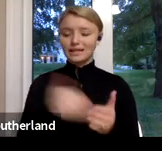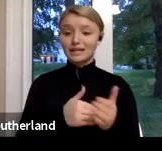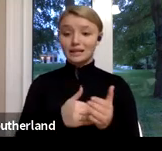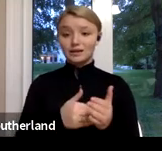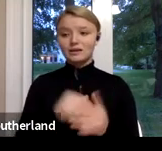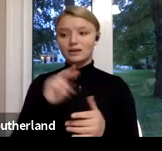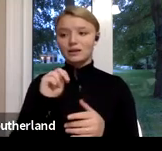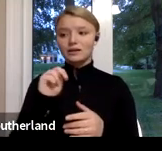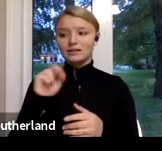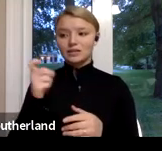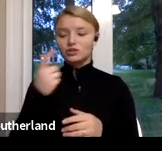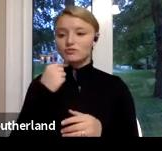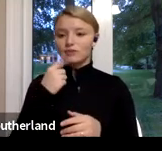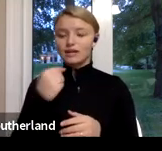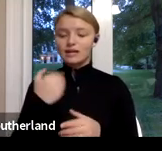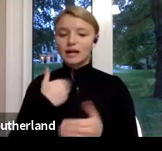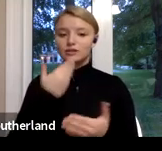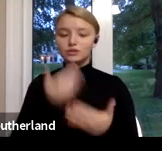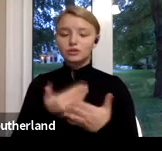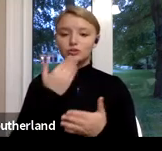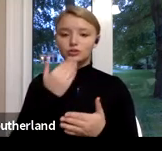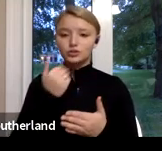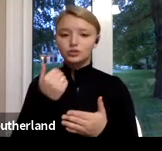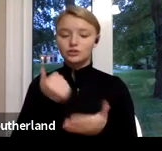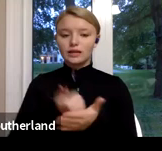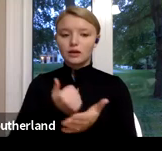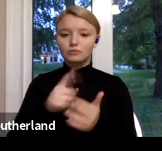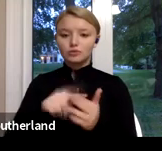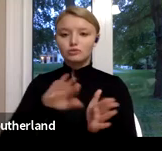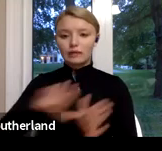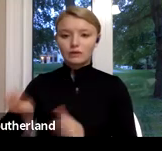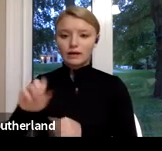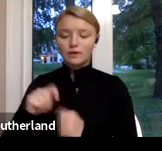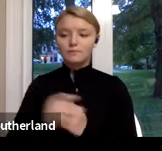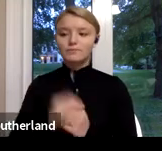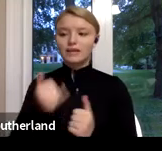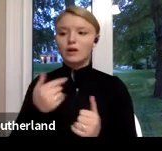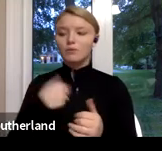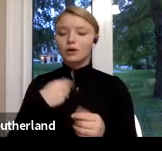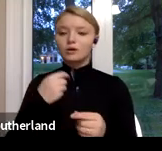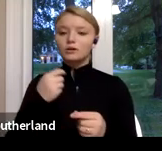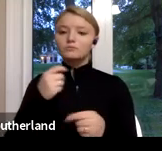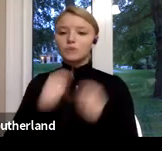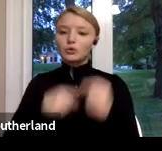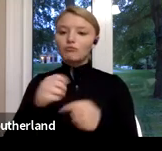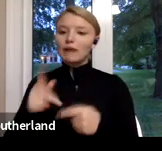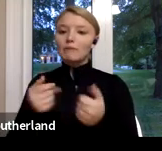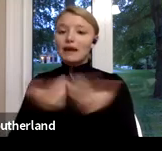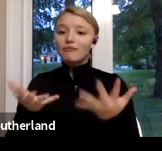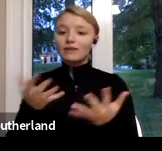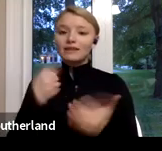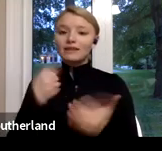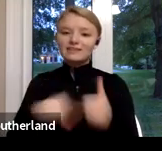that help to kind of clear that out. So we're going to wrap up all this science that we just gave you in